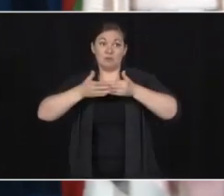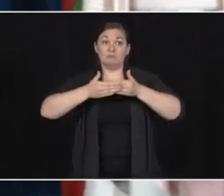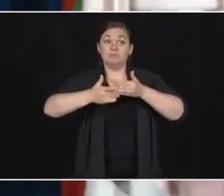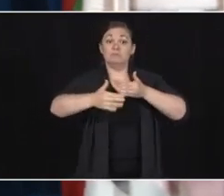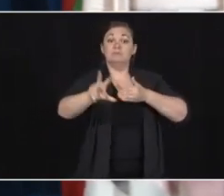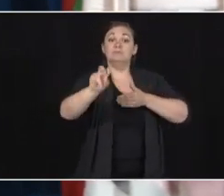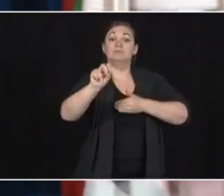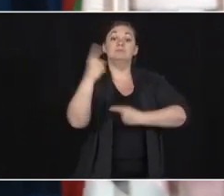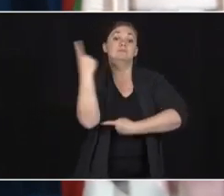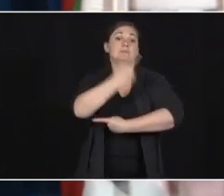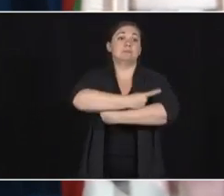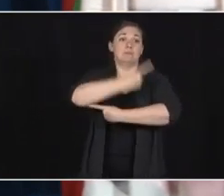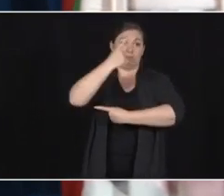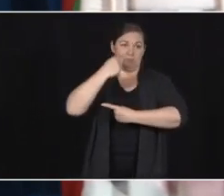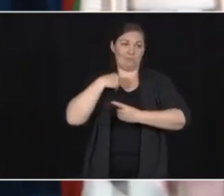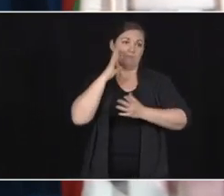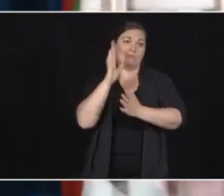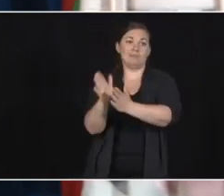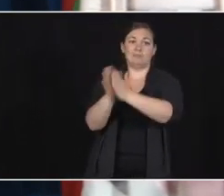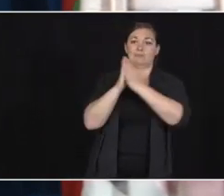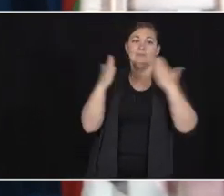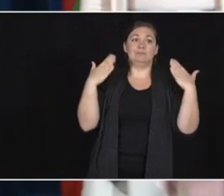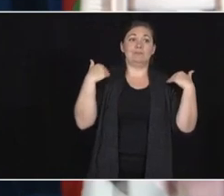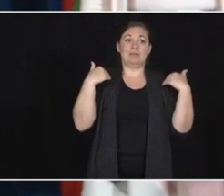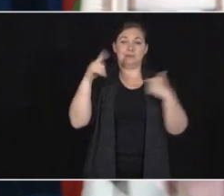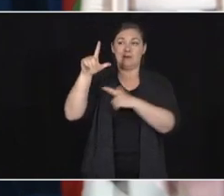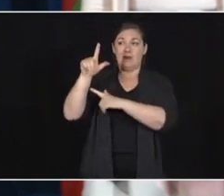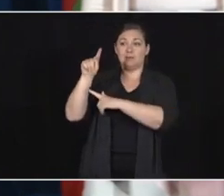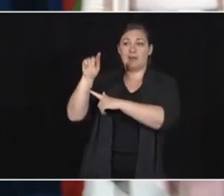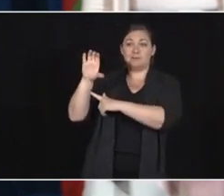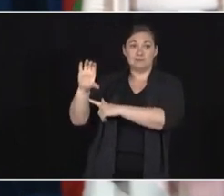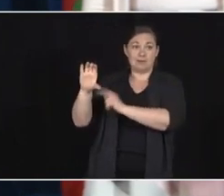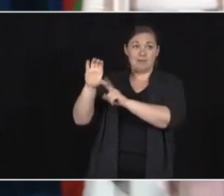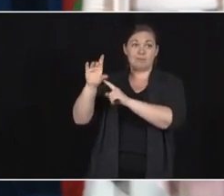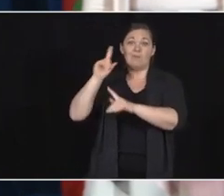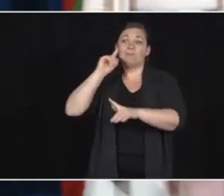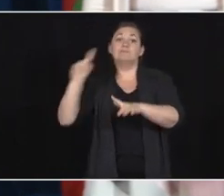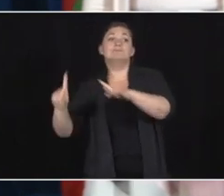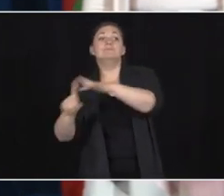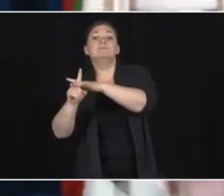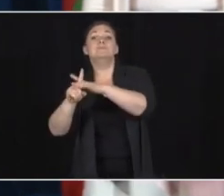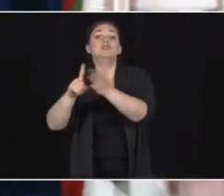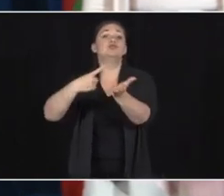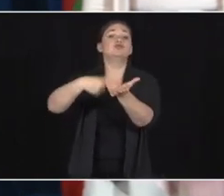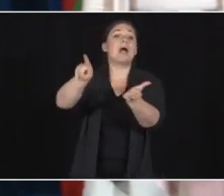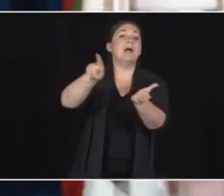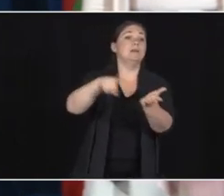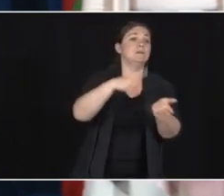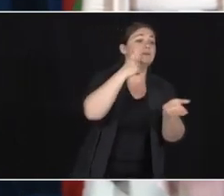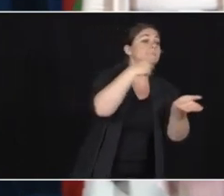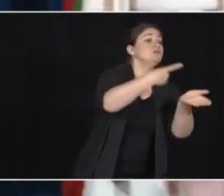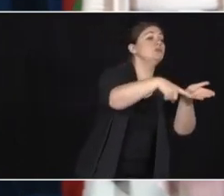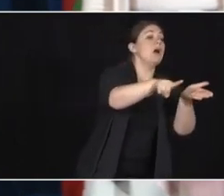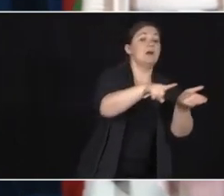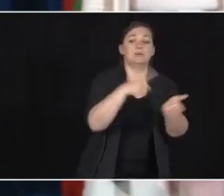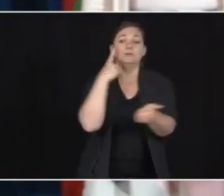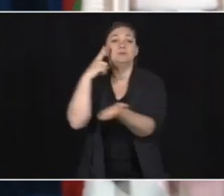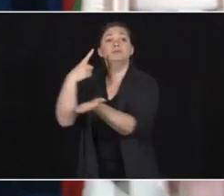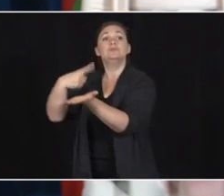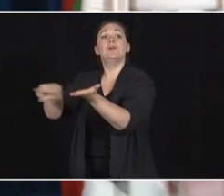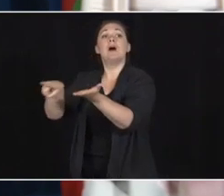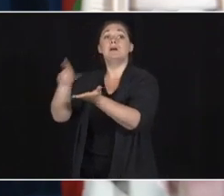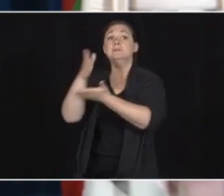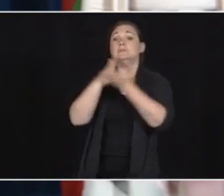of Long-Term Care to conduct random spot checks, both of high-risk homes and other homes across the province.